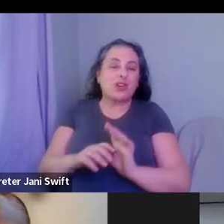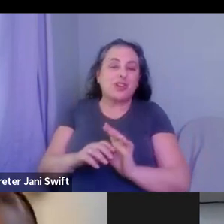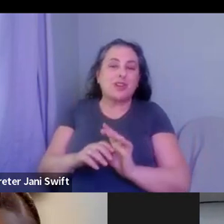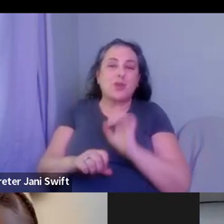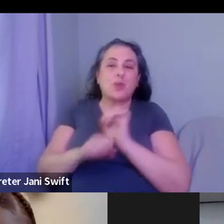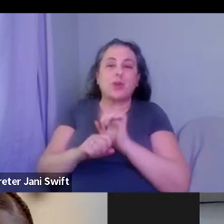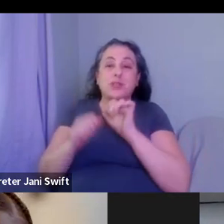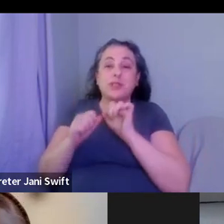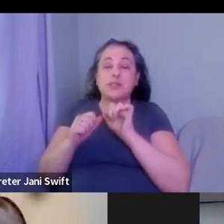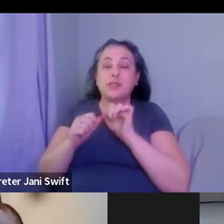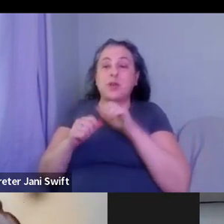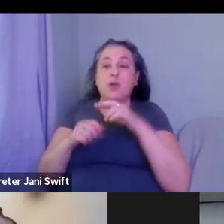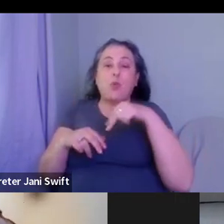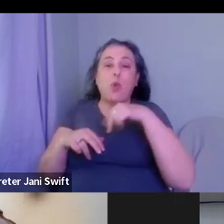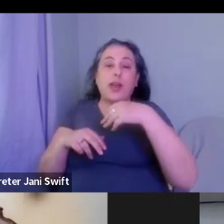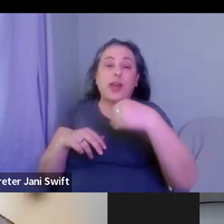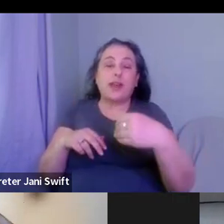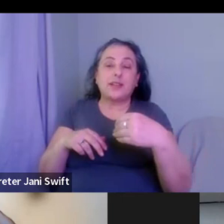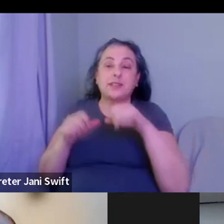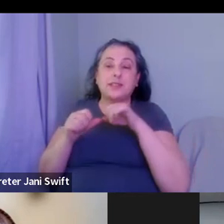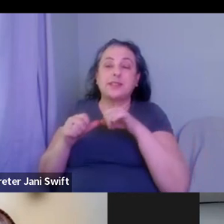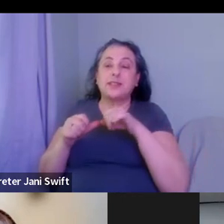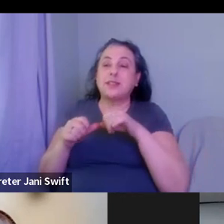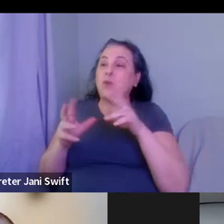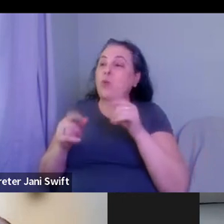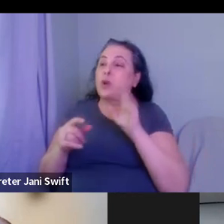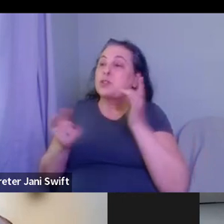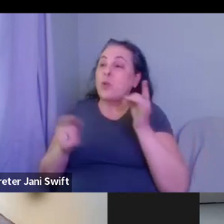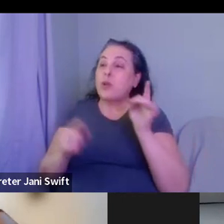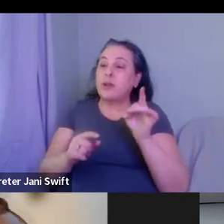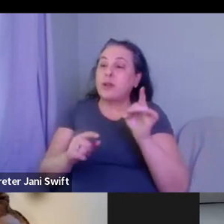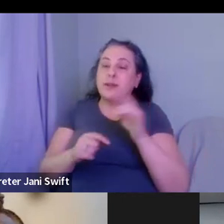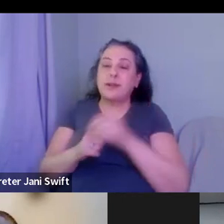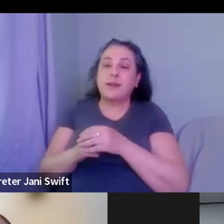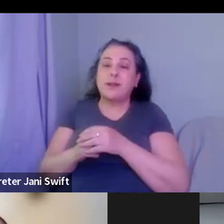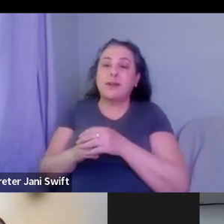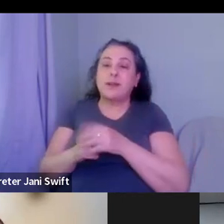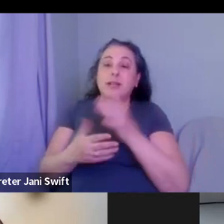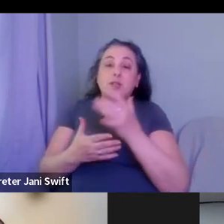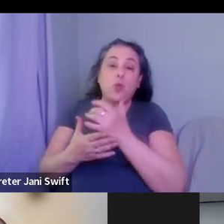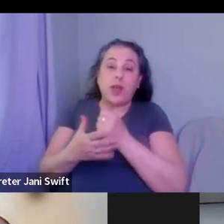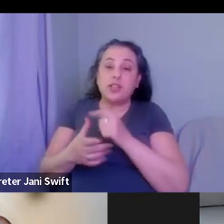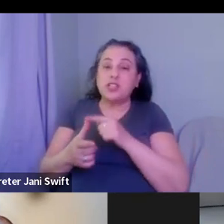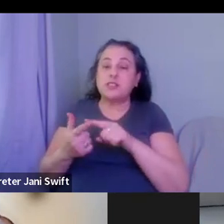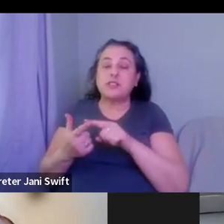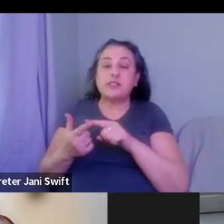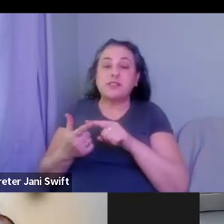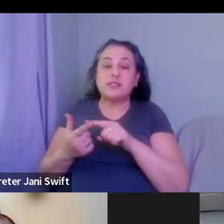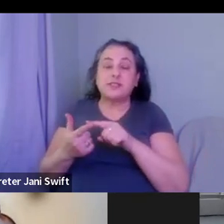workers are still walking now, and they still like, well, what is going on? It's the wages, it's the